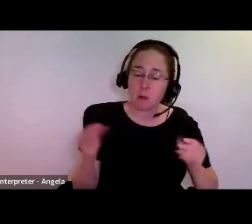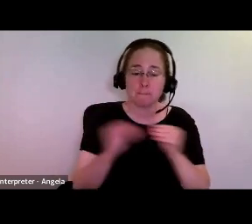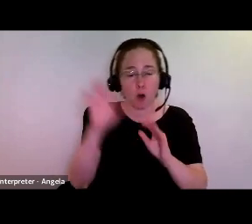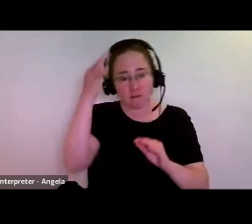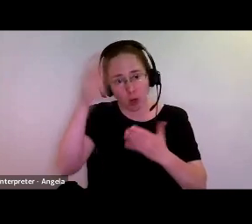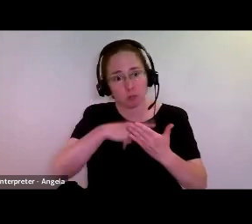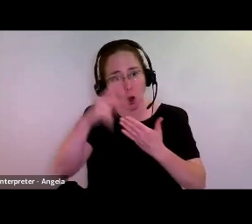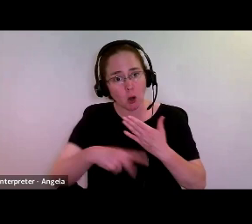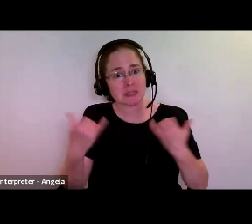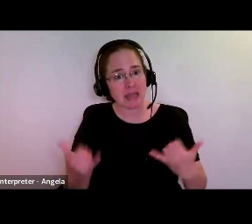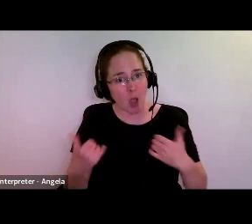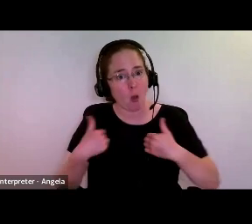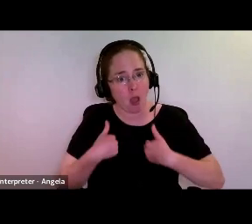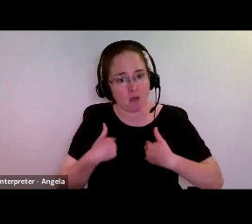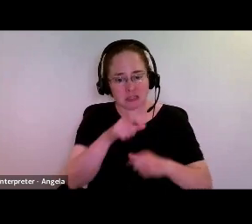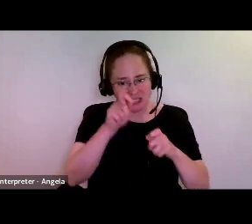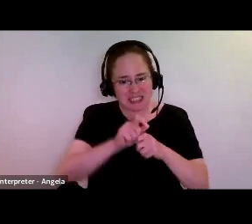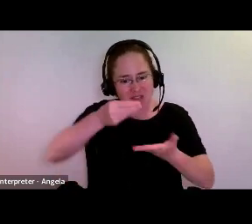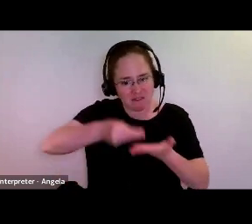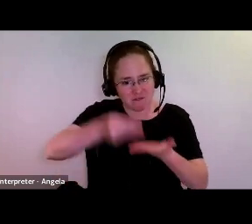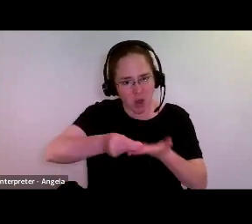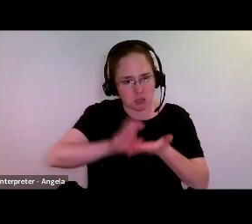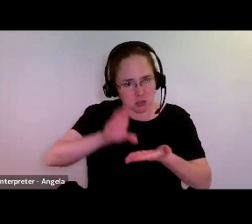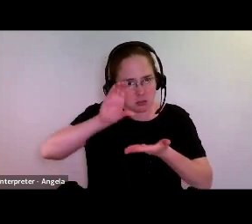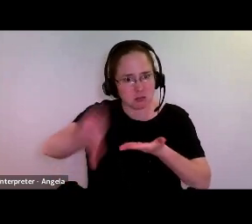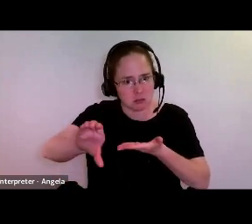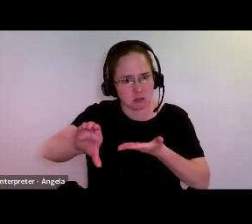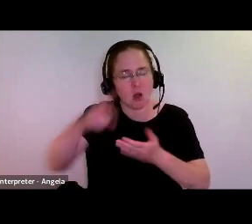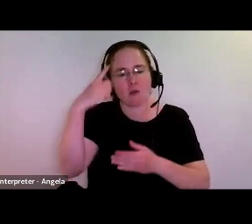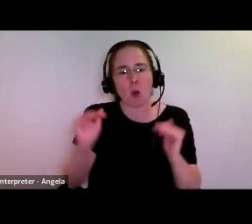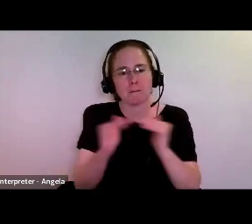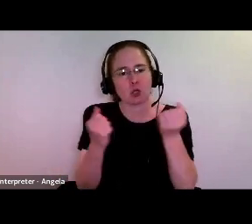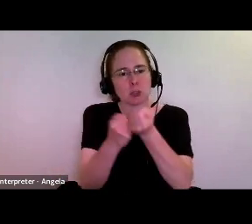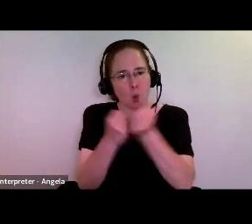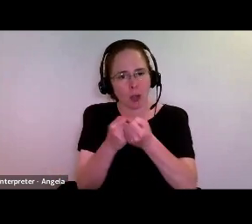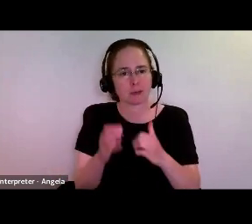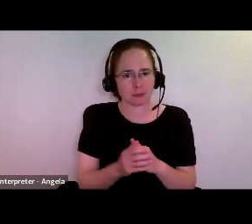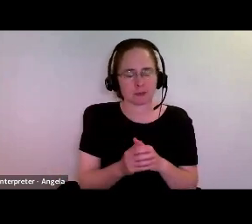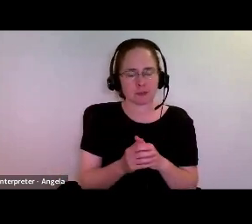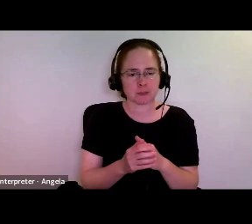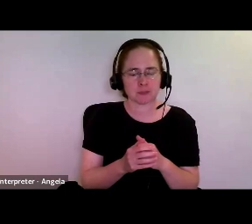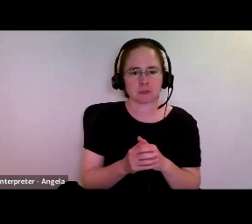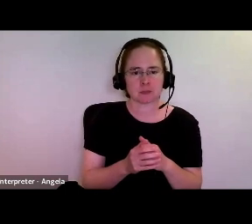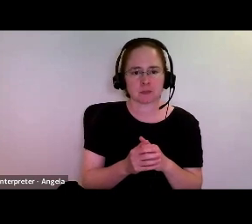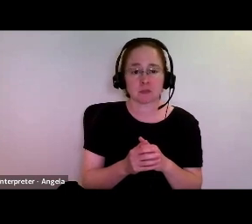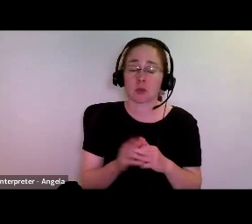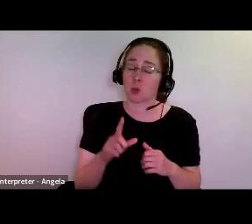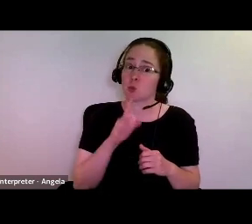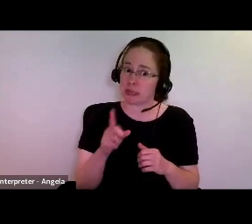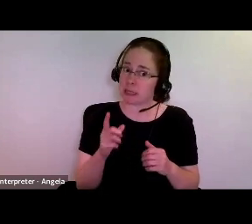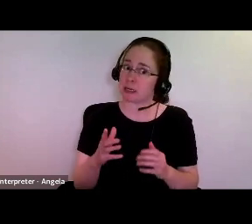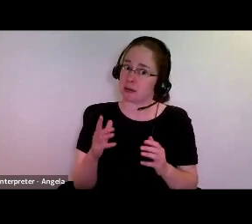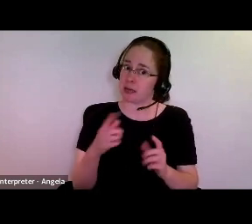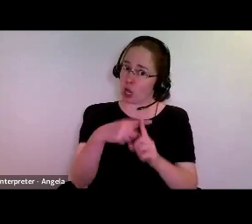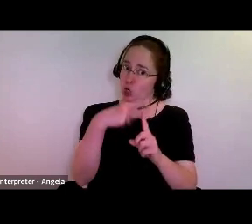programs, specific funds set aside for peer support. And I think this is really encouraging.